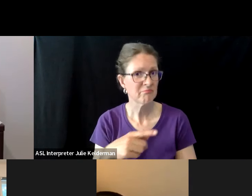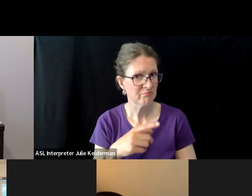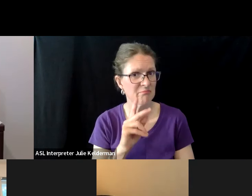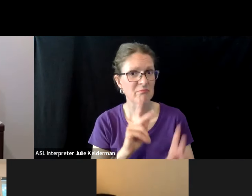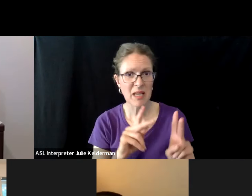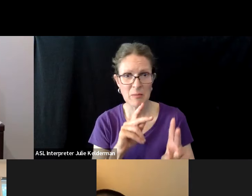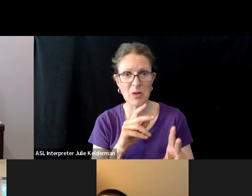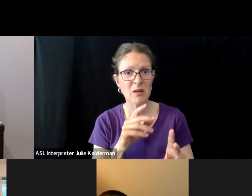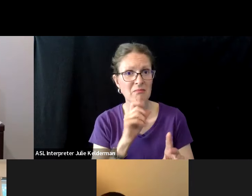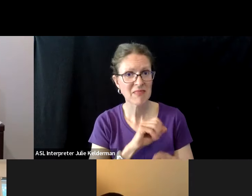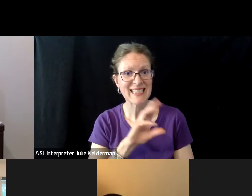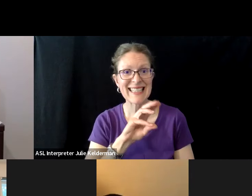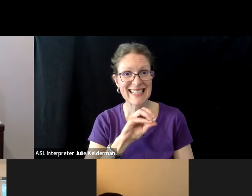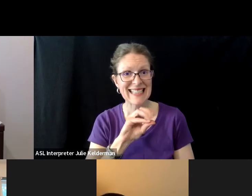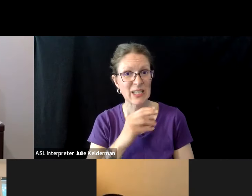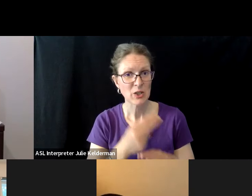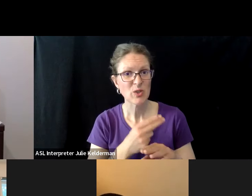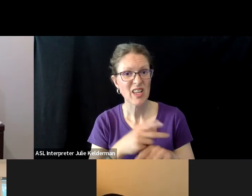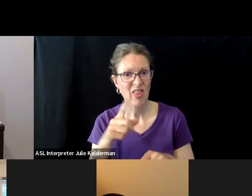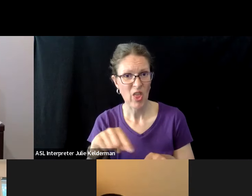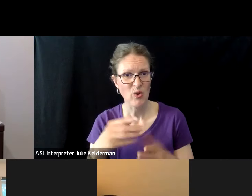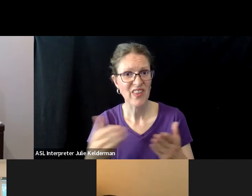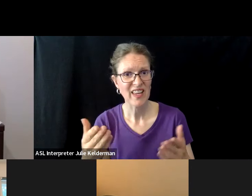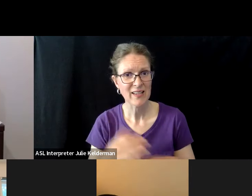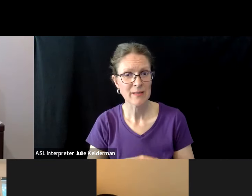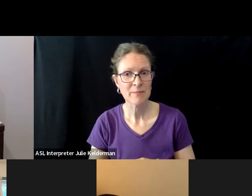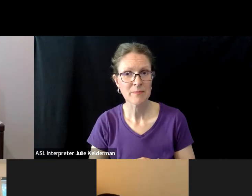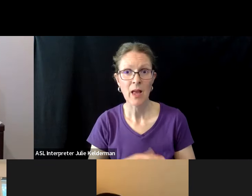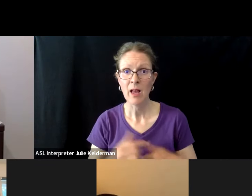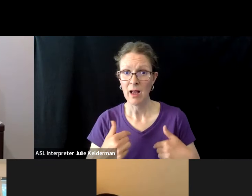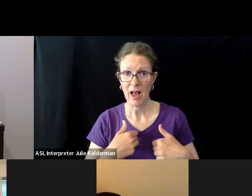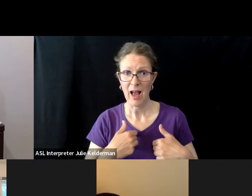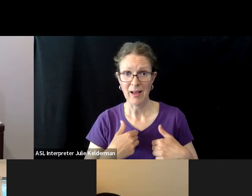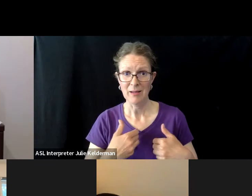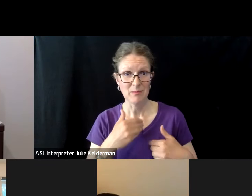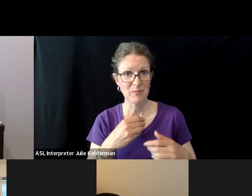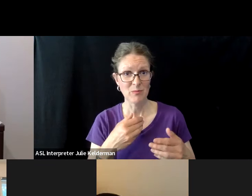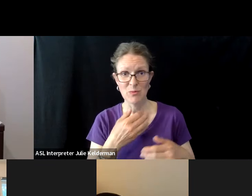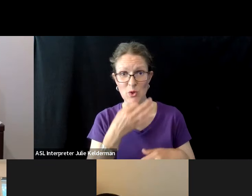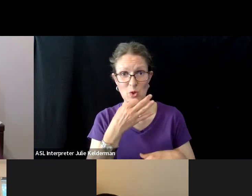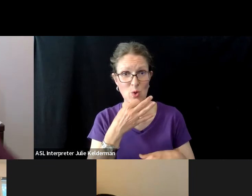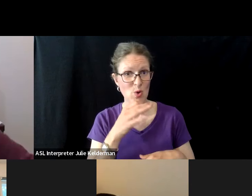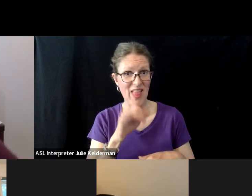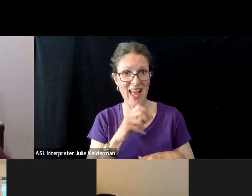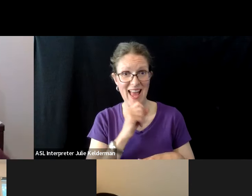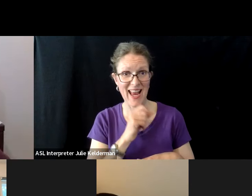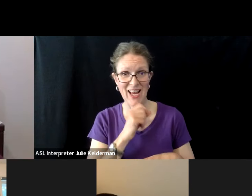around on those things. So, Okay, all right. and bear in mind, I'm almost to that age and I use those scooters.